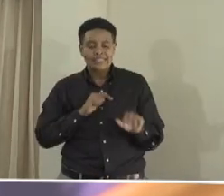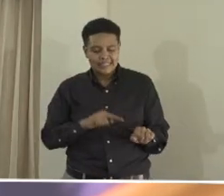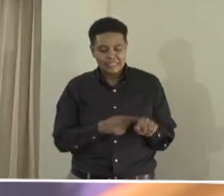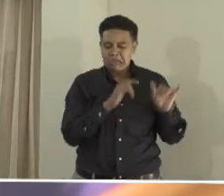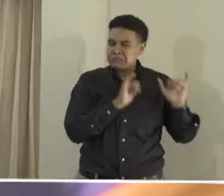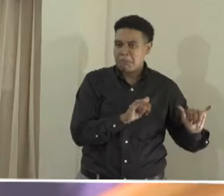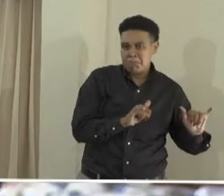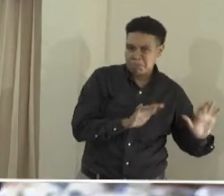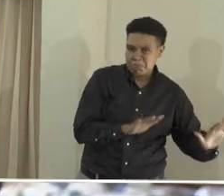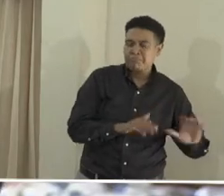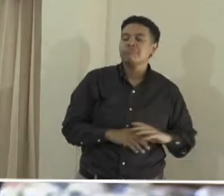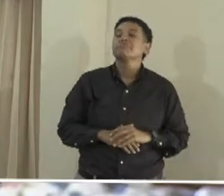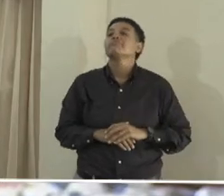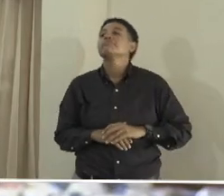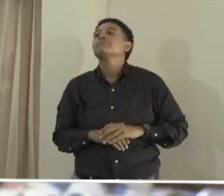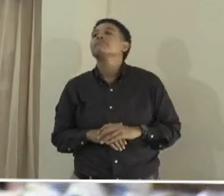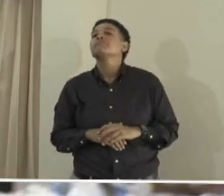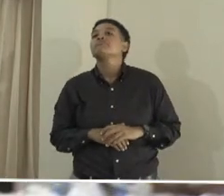started.